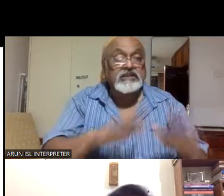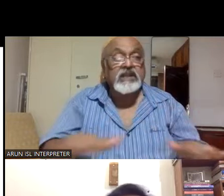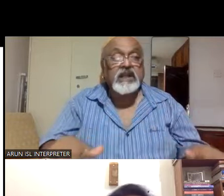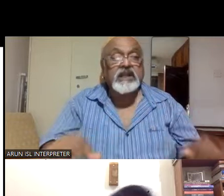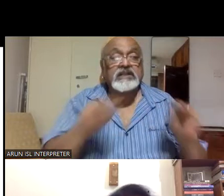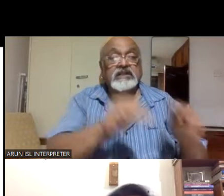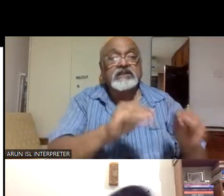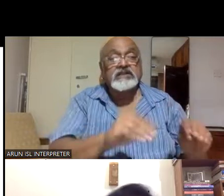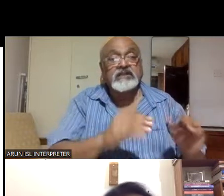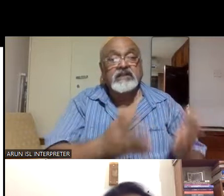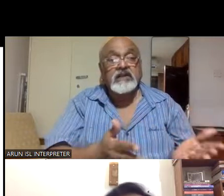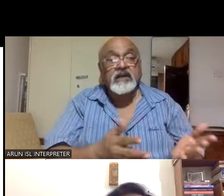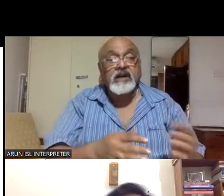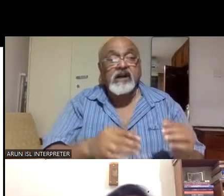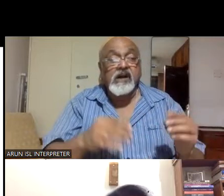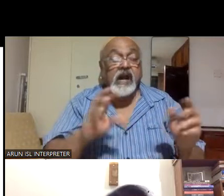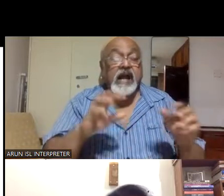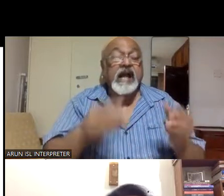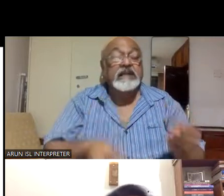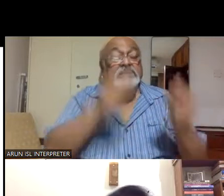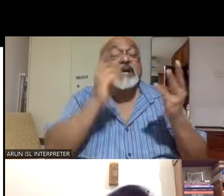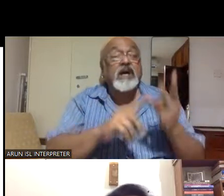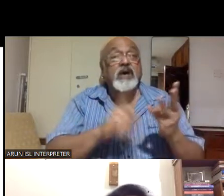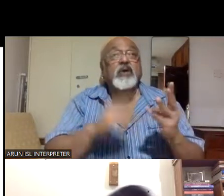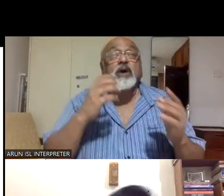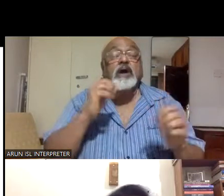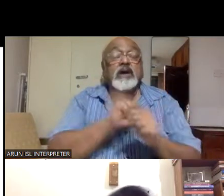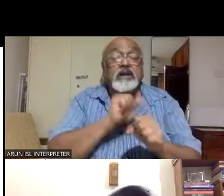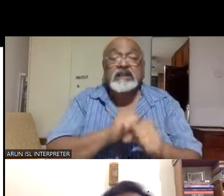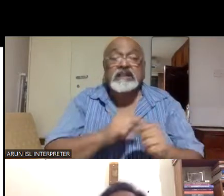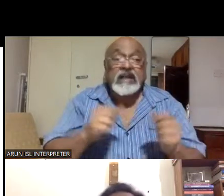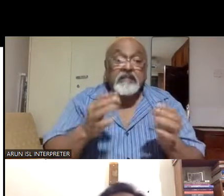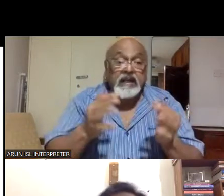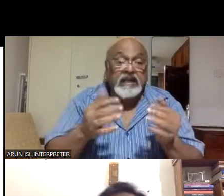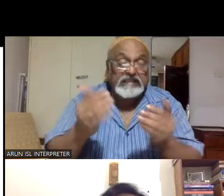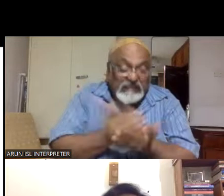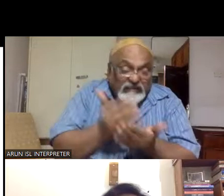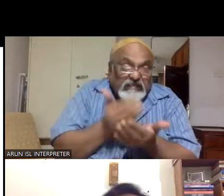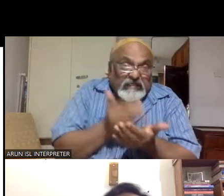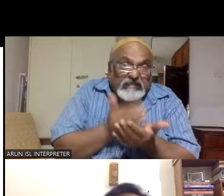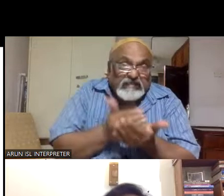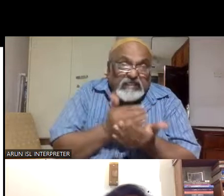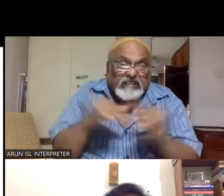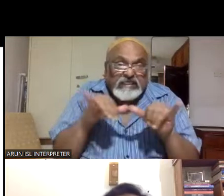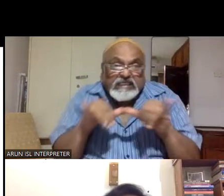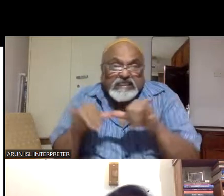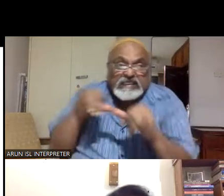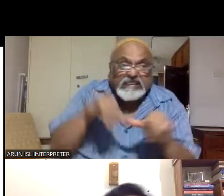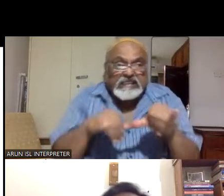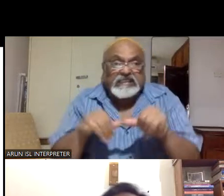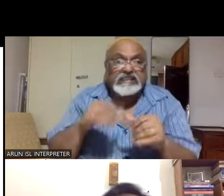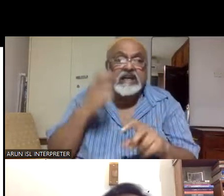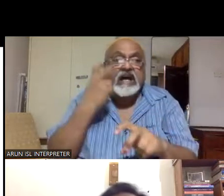extra burden of cutting costs so that people would not go hungry in their houses. And in this